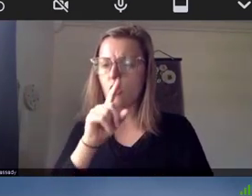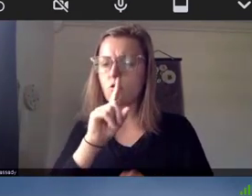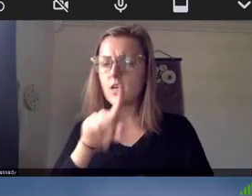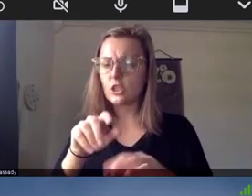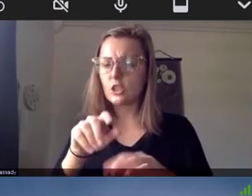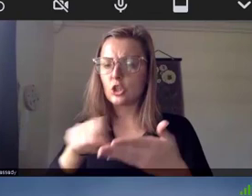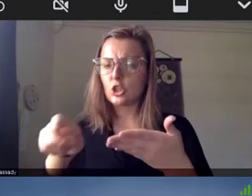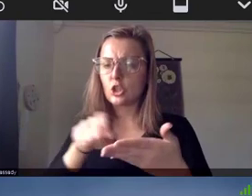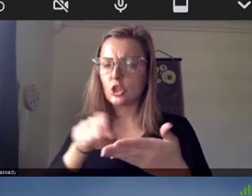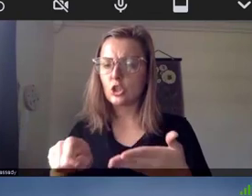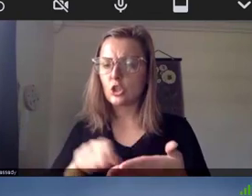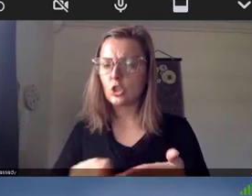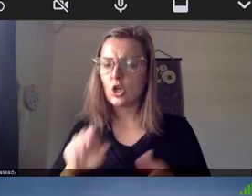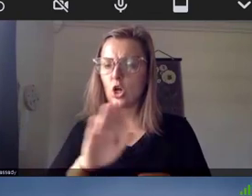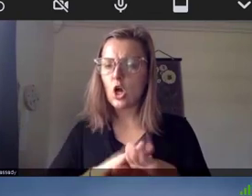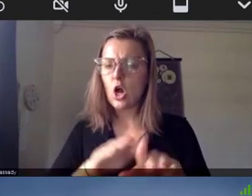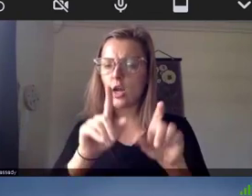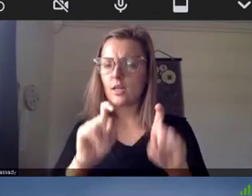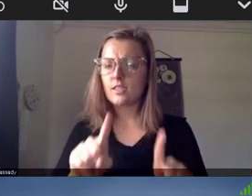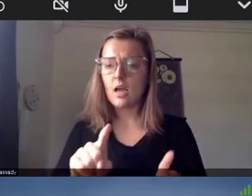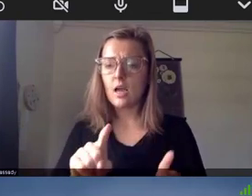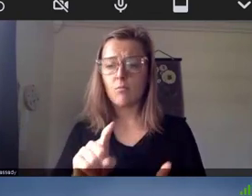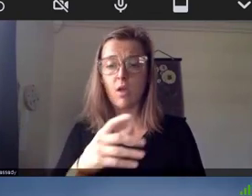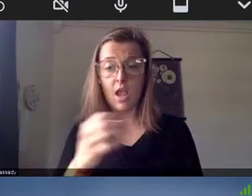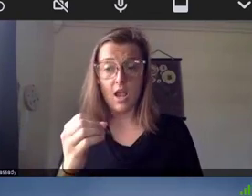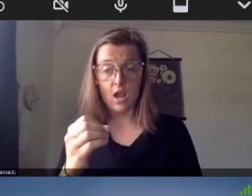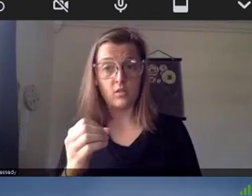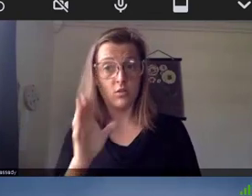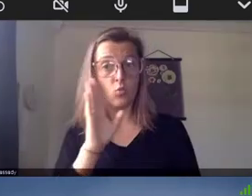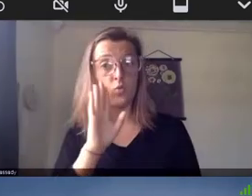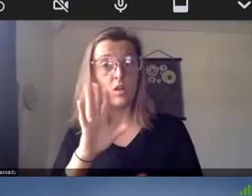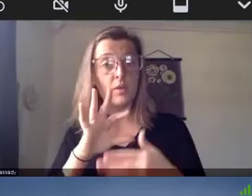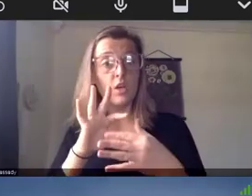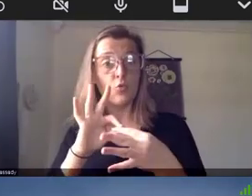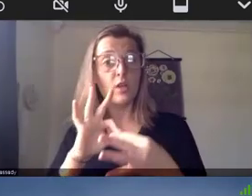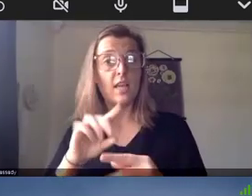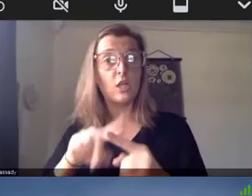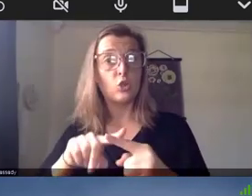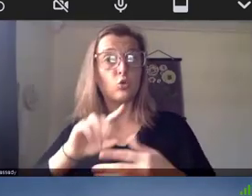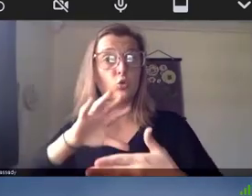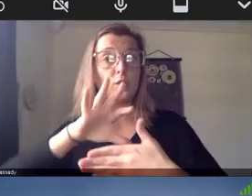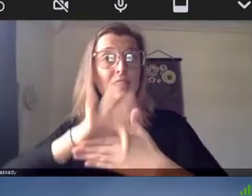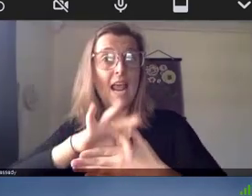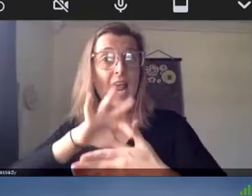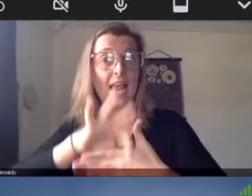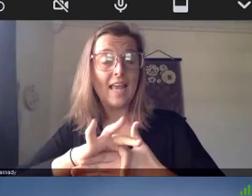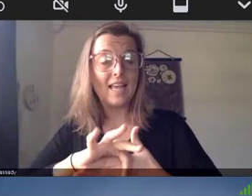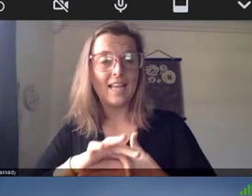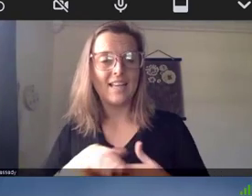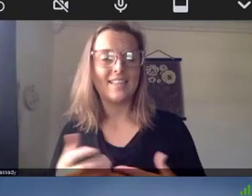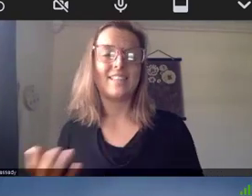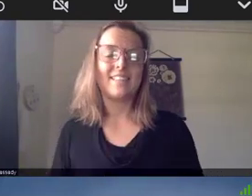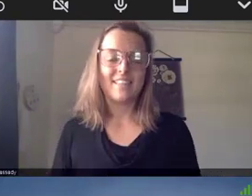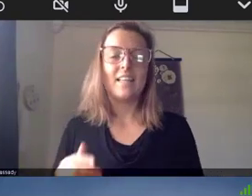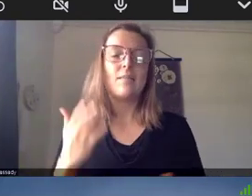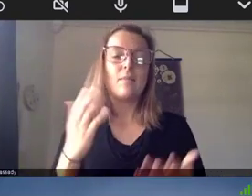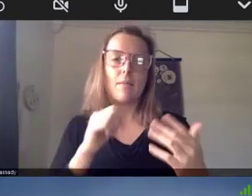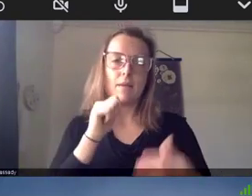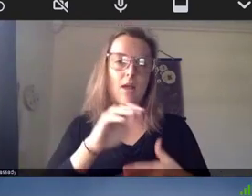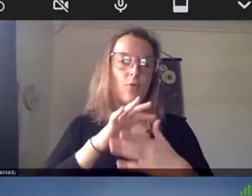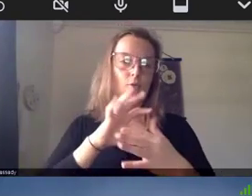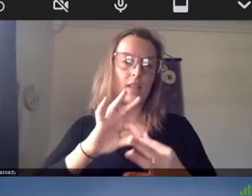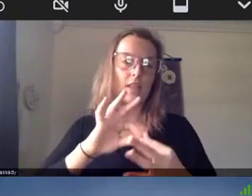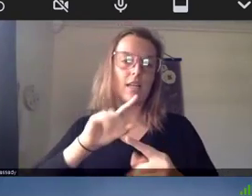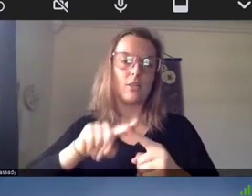We haven't written all the questions yet, so I don't know if any of them will be about stake, but you certainly could see a transient problem, and I just think stake's a great way to visualize